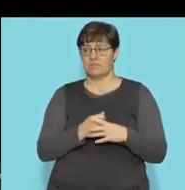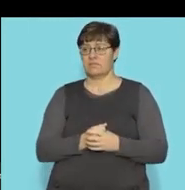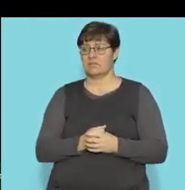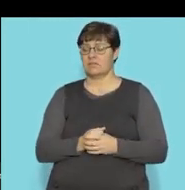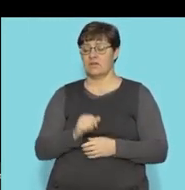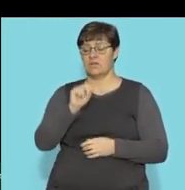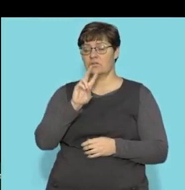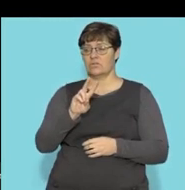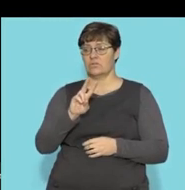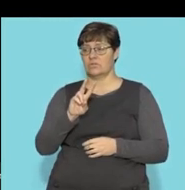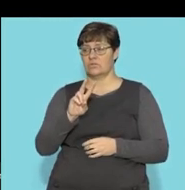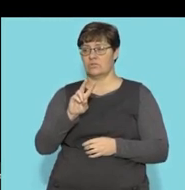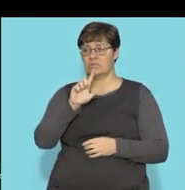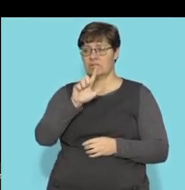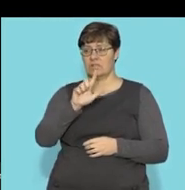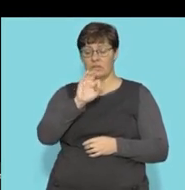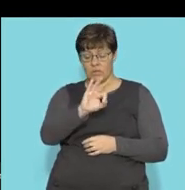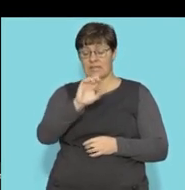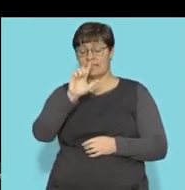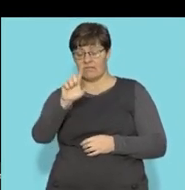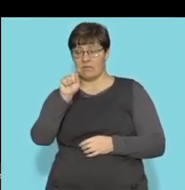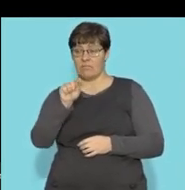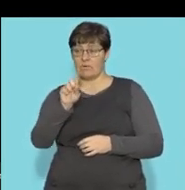4 times the area of the triangles